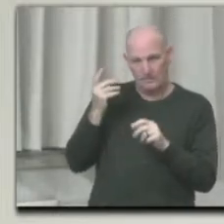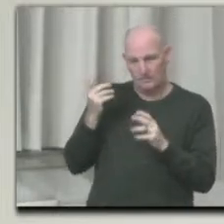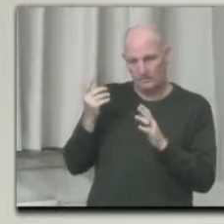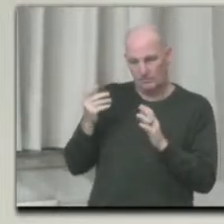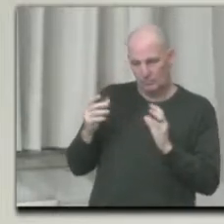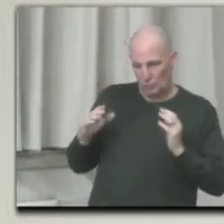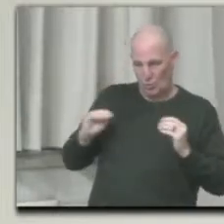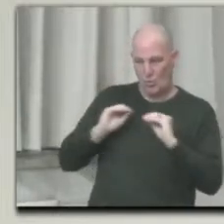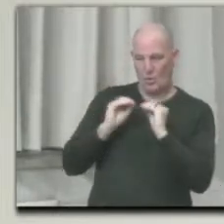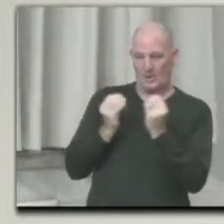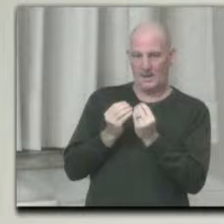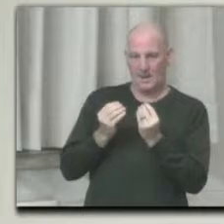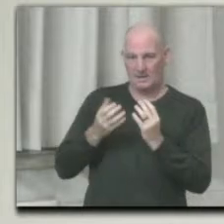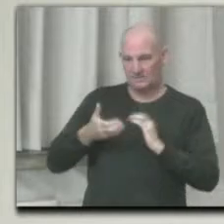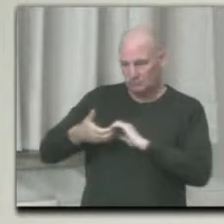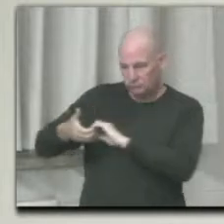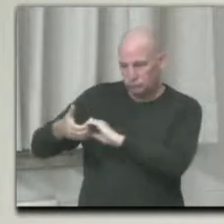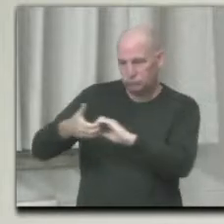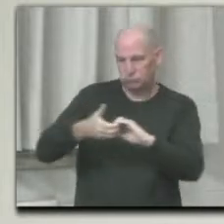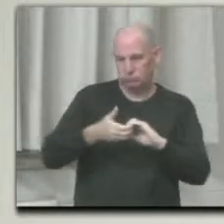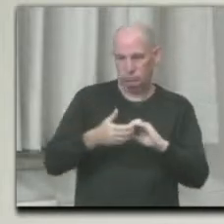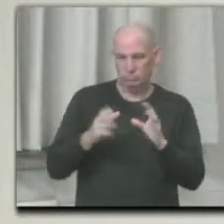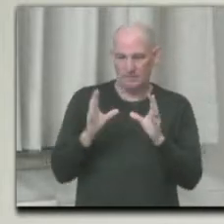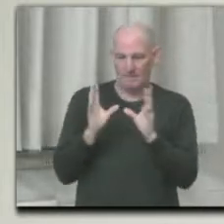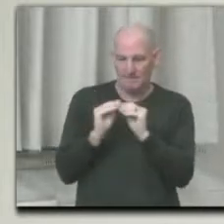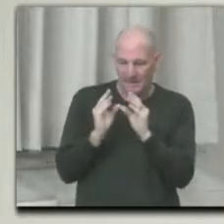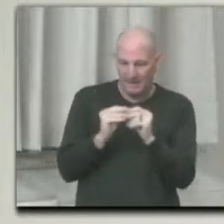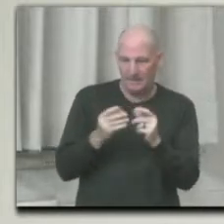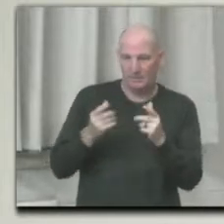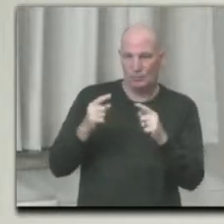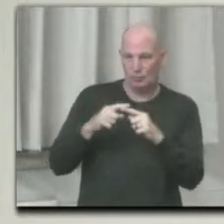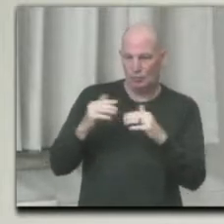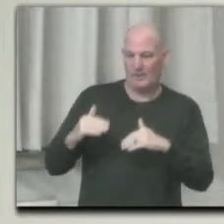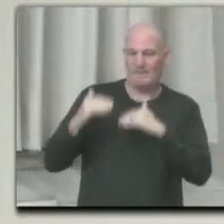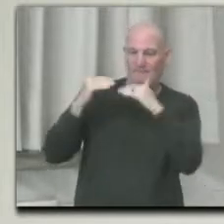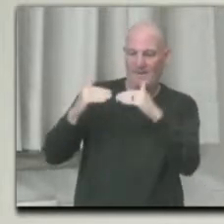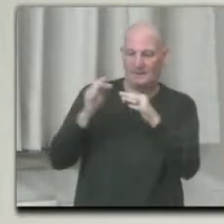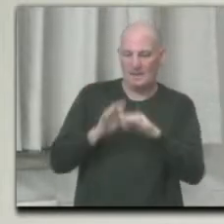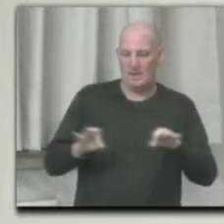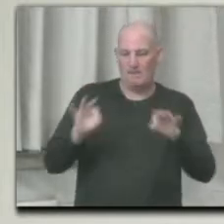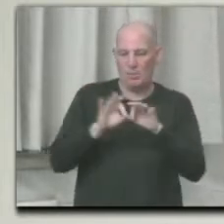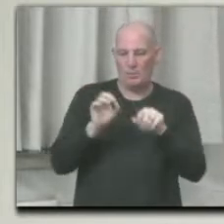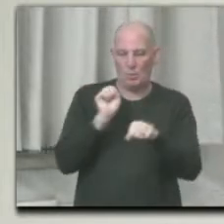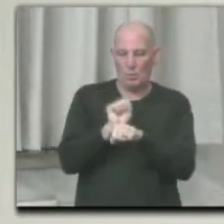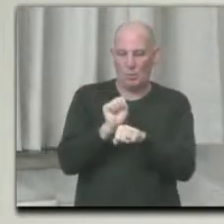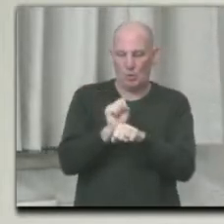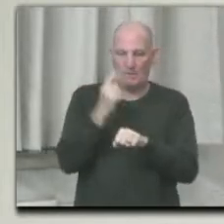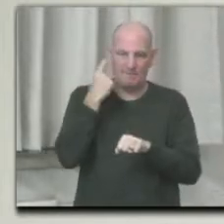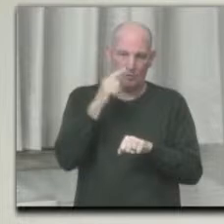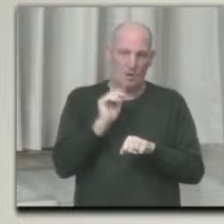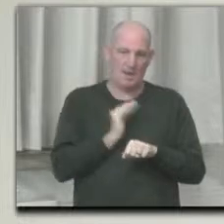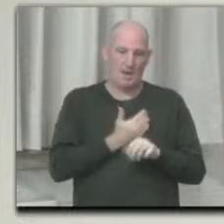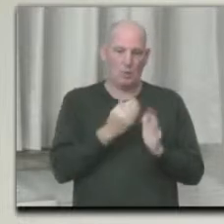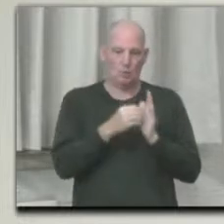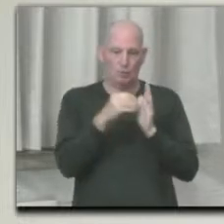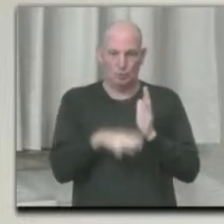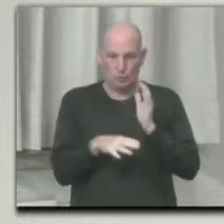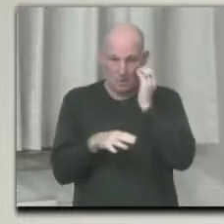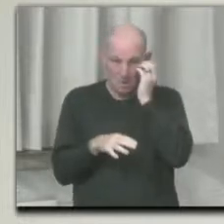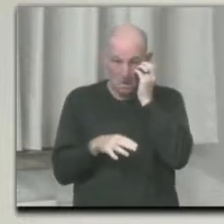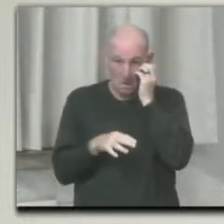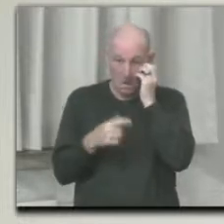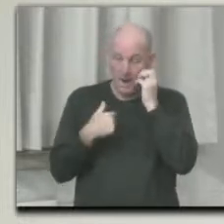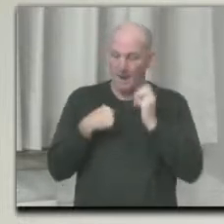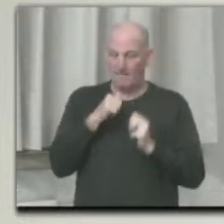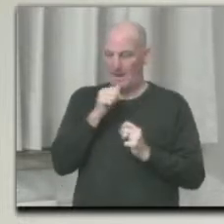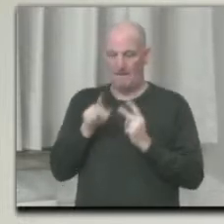organized approach to our meetings in collaboration with the chair to advance the important work that impacts our students. Lastly, I'm not a